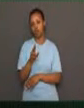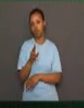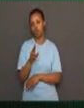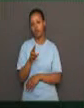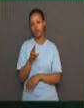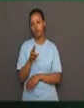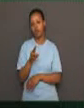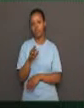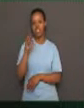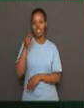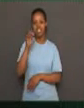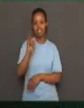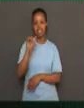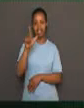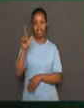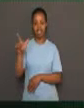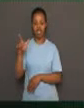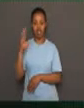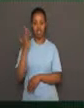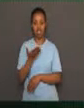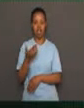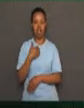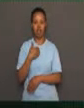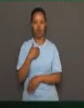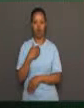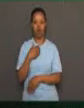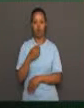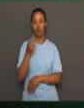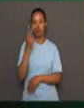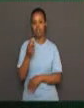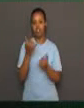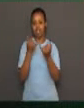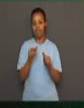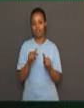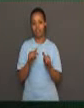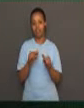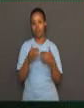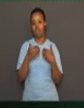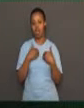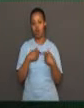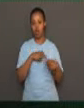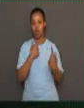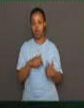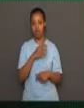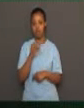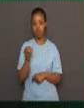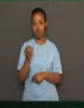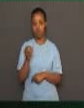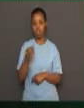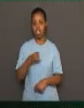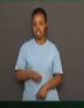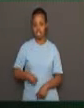have gill slits, a two-chambered heart, and an embryonic tail